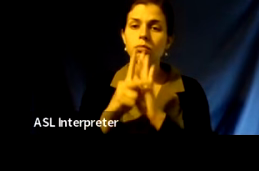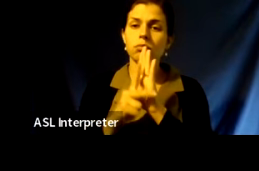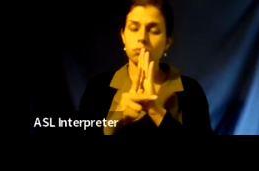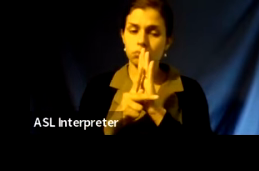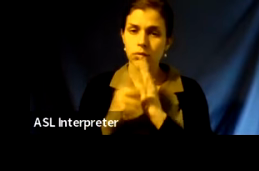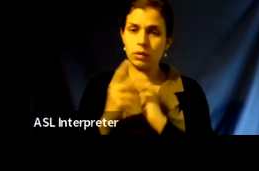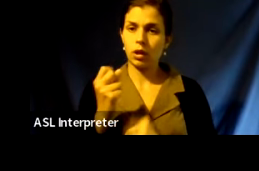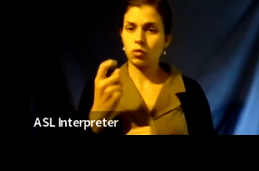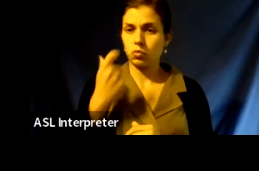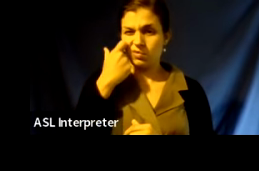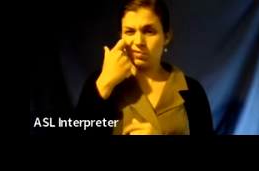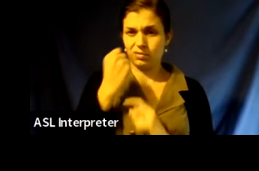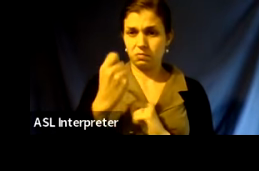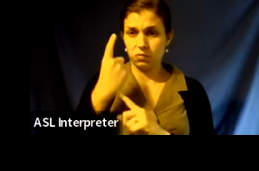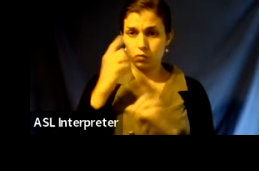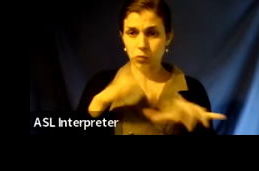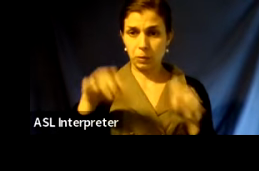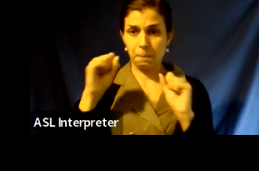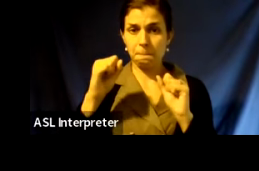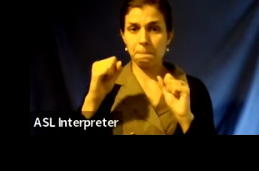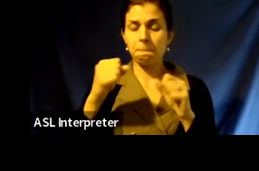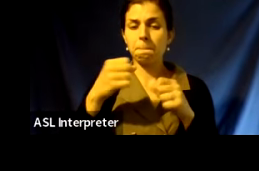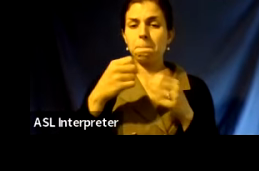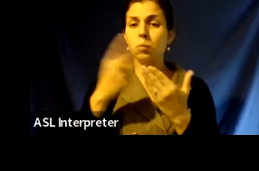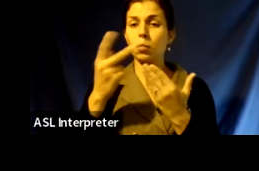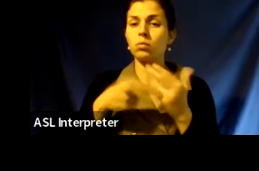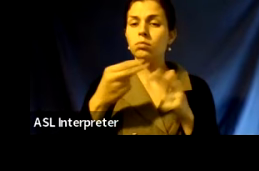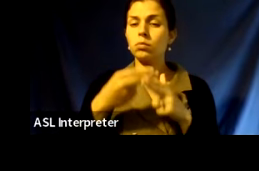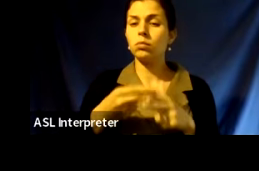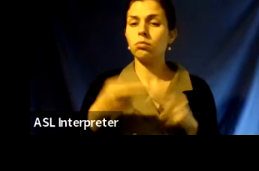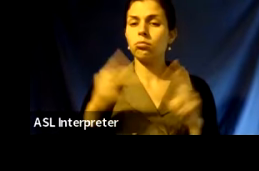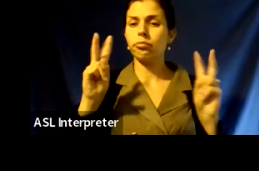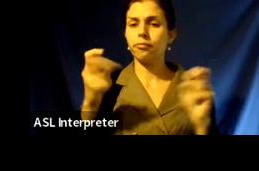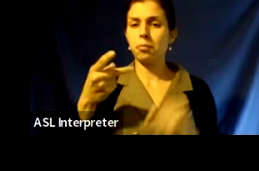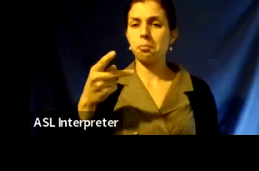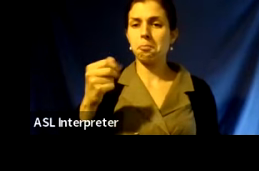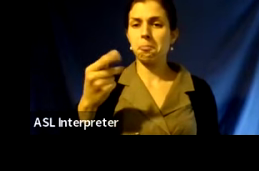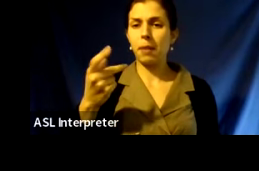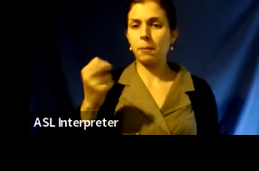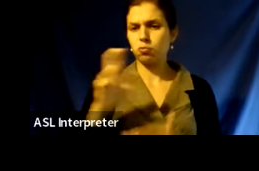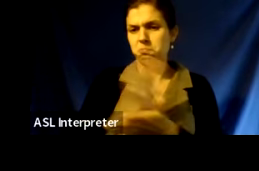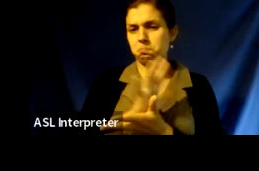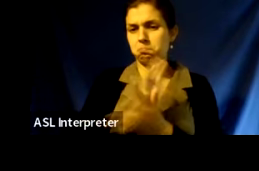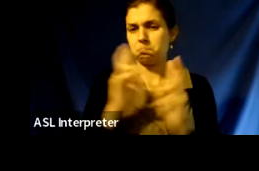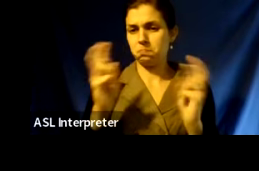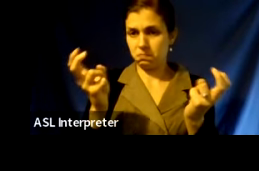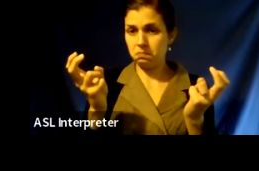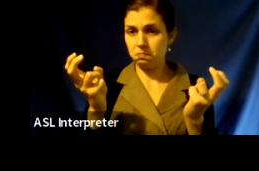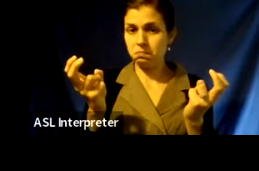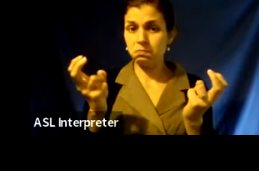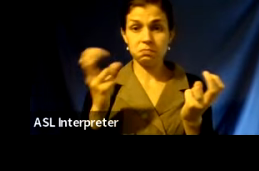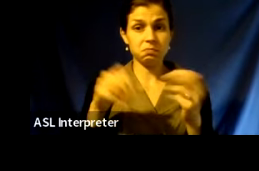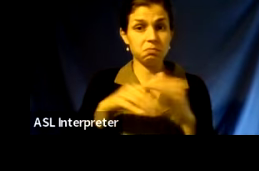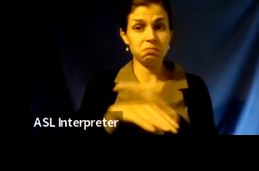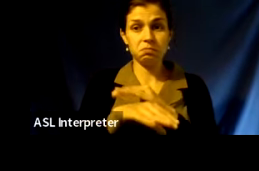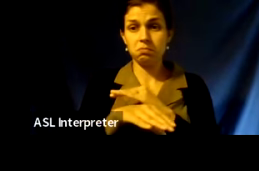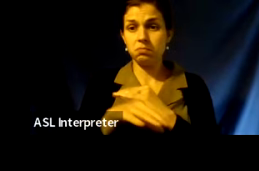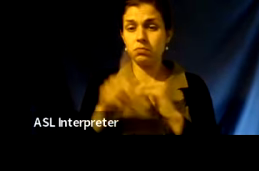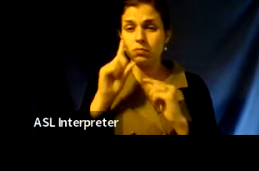Paper. Paper is a tutoring service that's available to all of our high school students anytime, day or